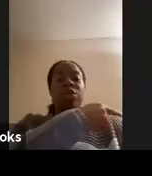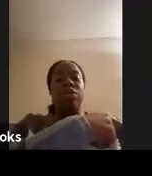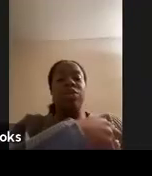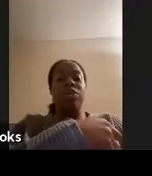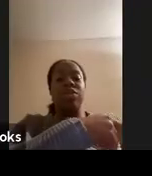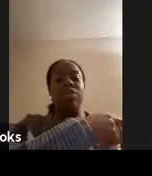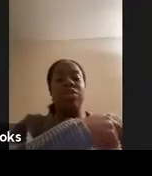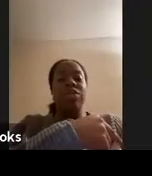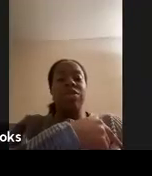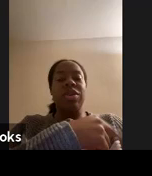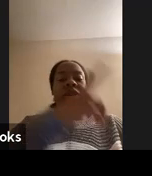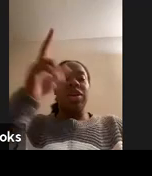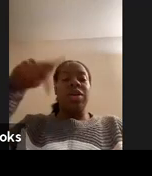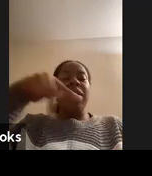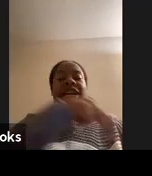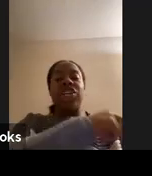Hospital.